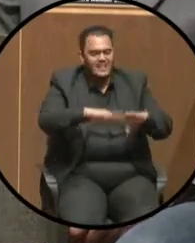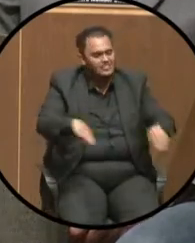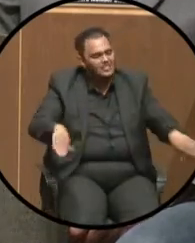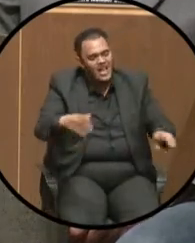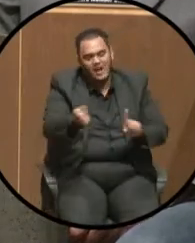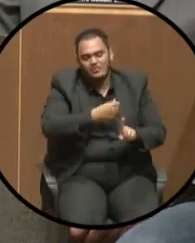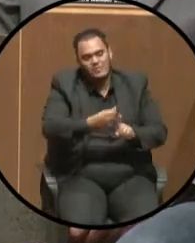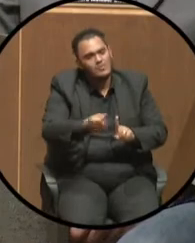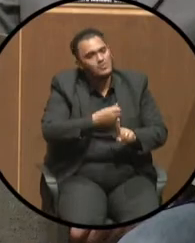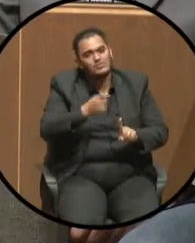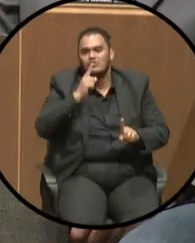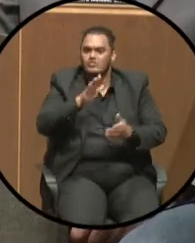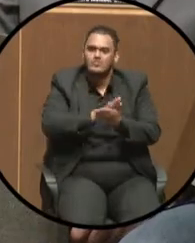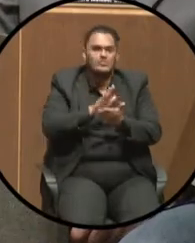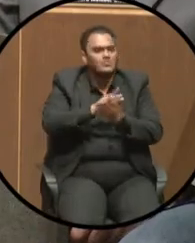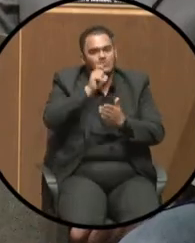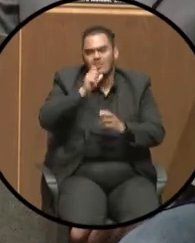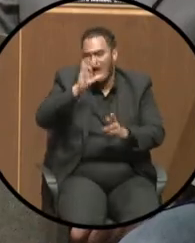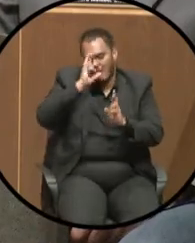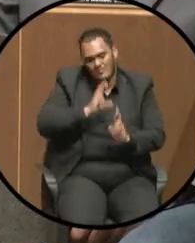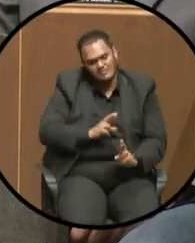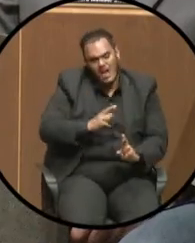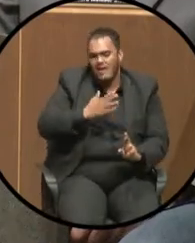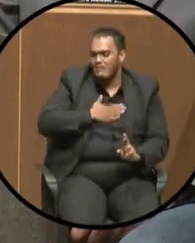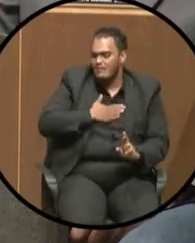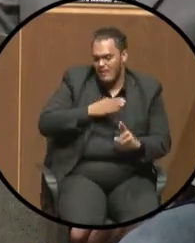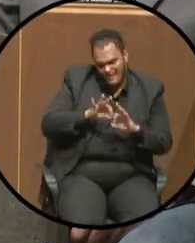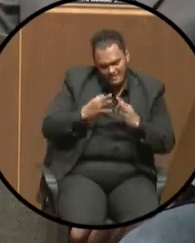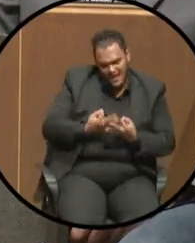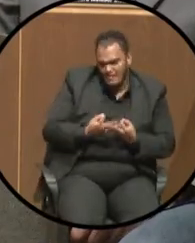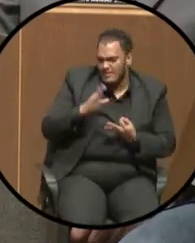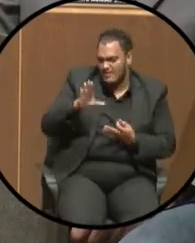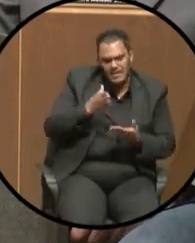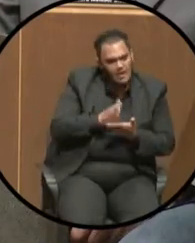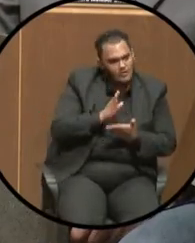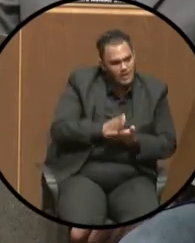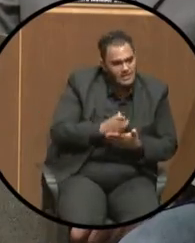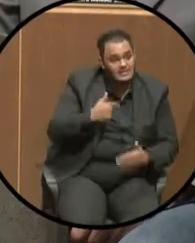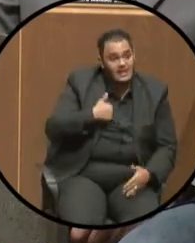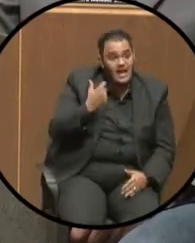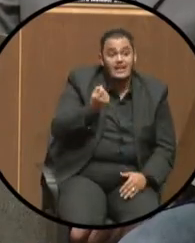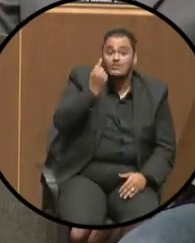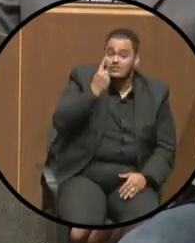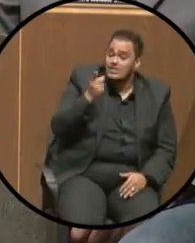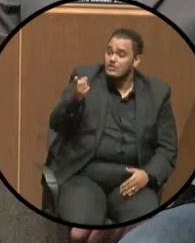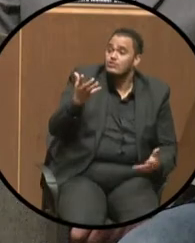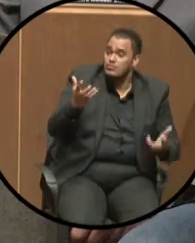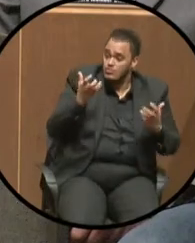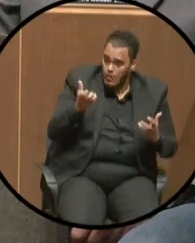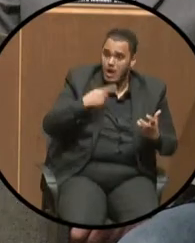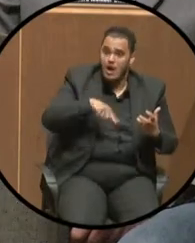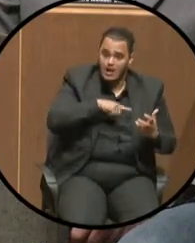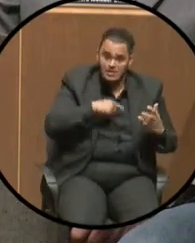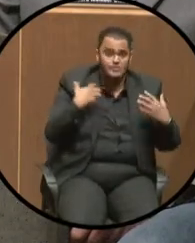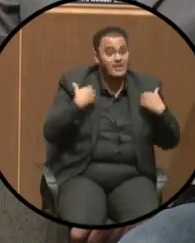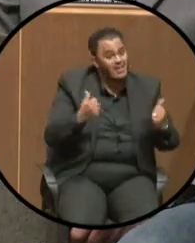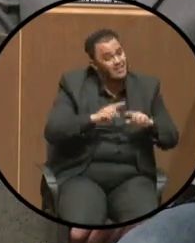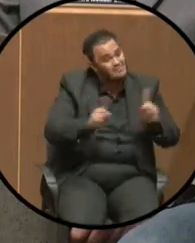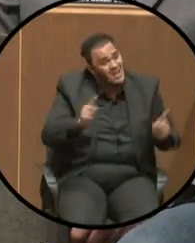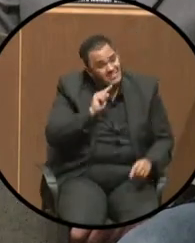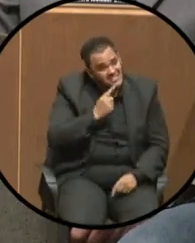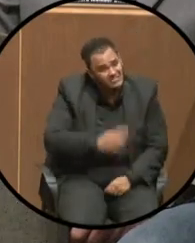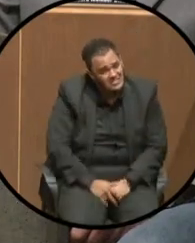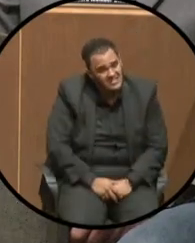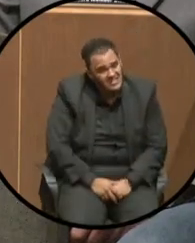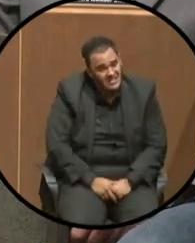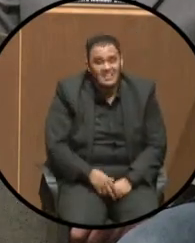is not respecting me and my family's rights. I understand you want us to be healthy, but seriously,